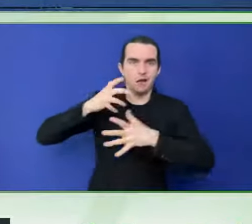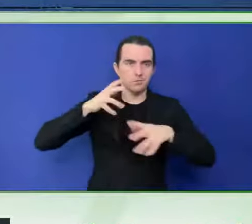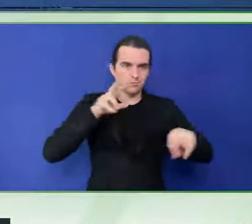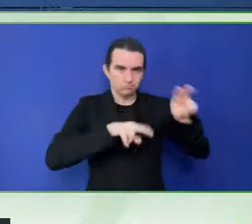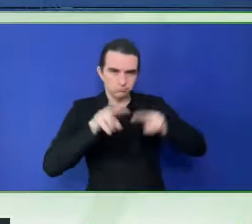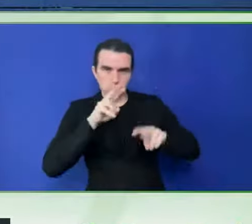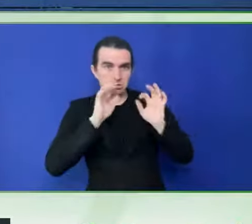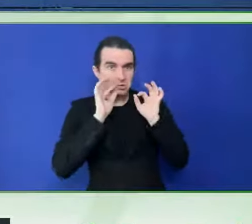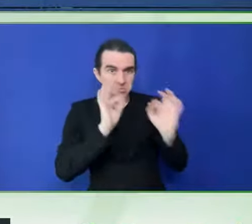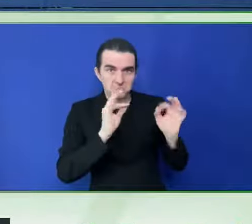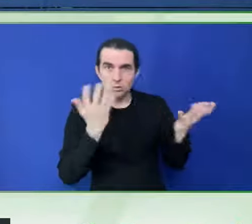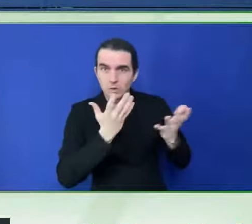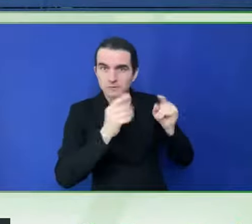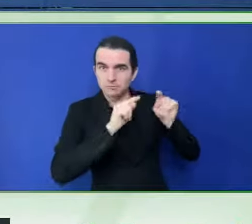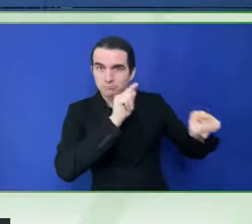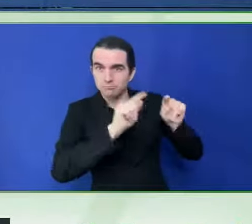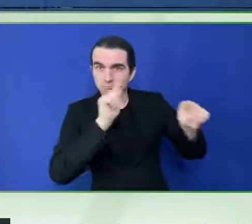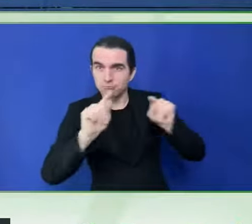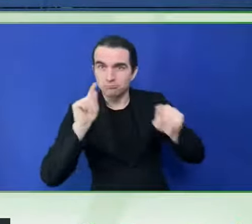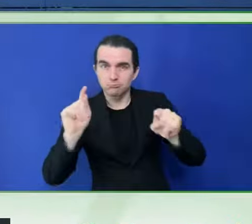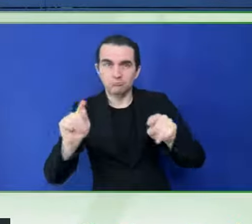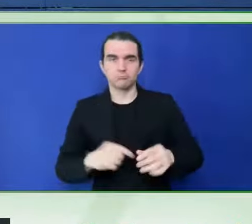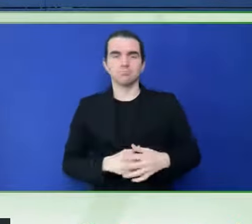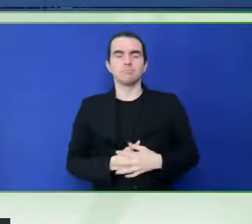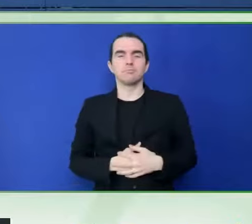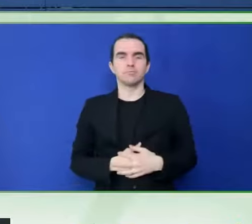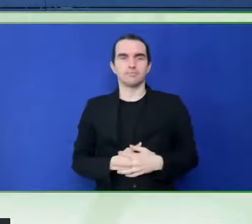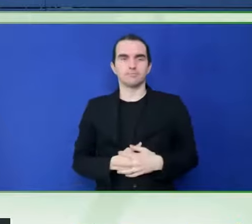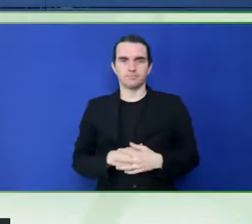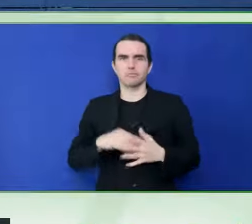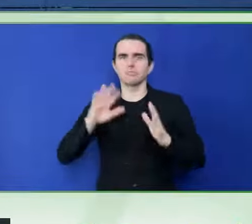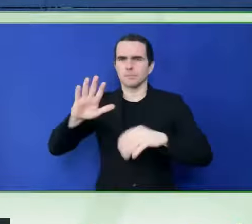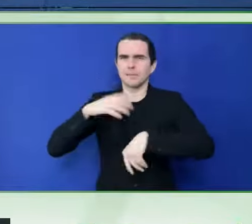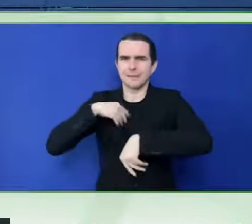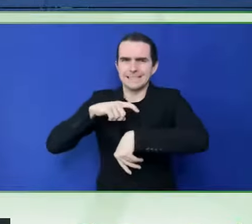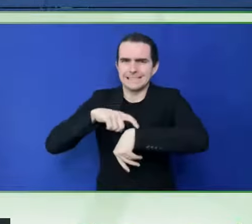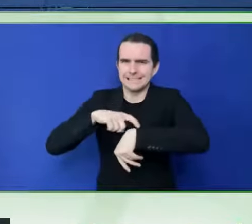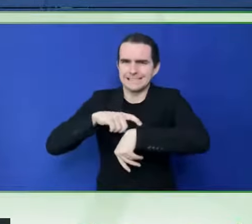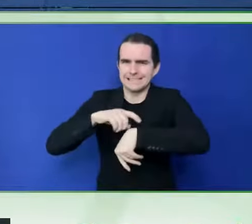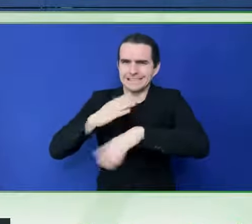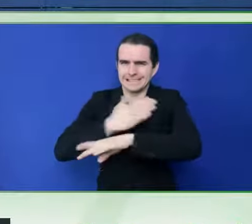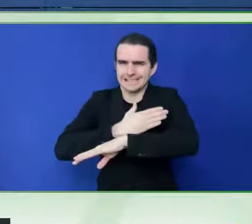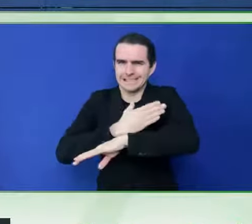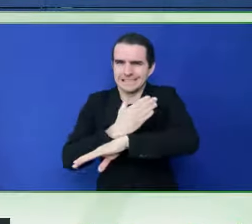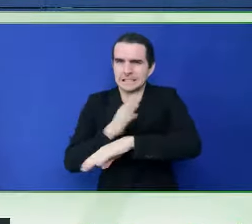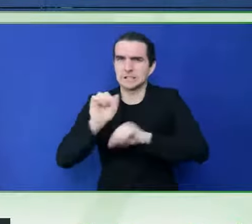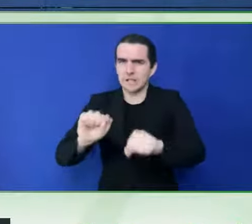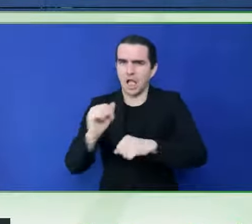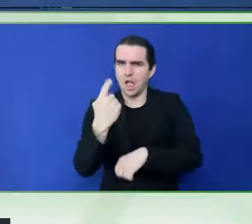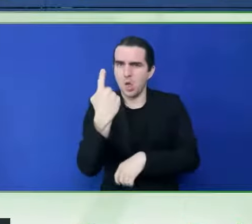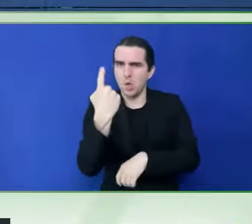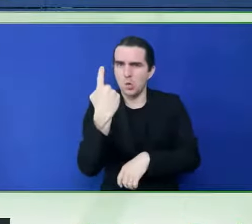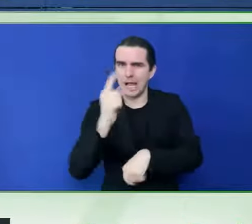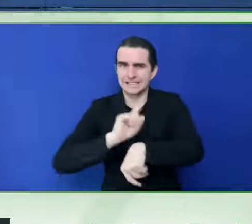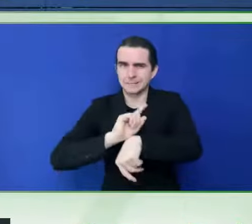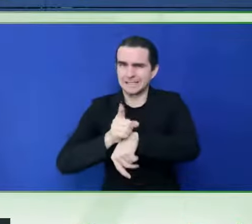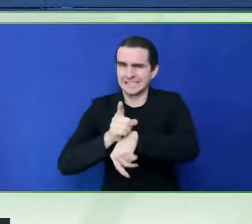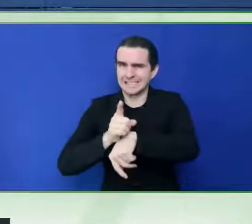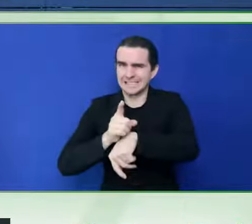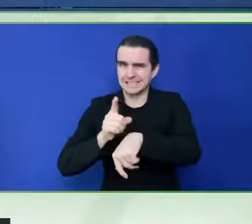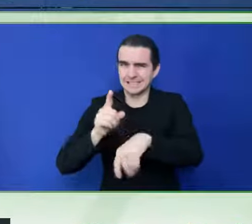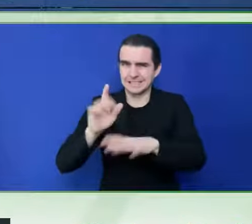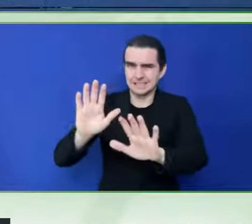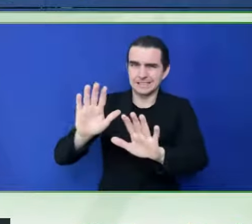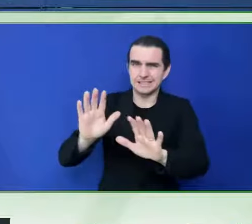that we want venues to aspire to the Blue Badge style standard of accessibility. We want users to engage with our